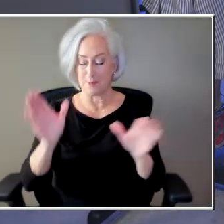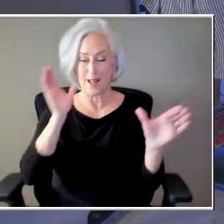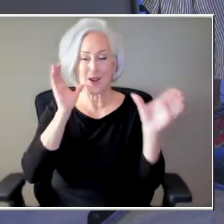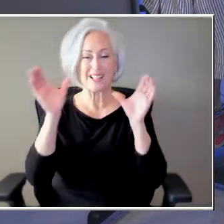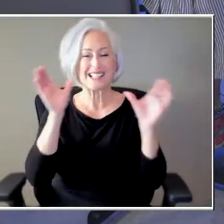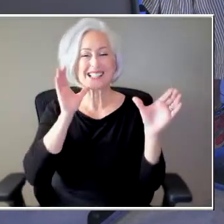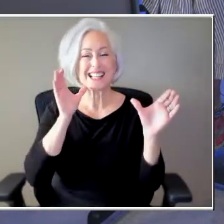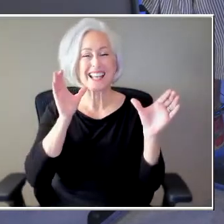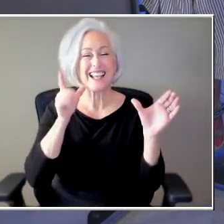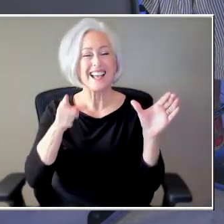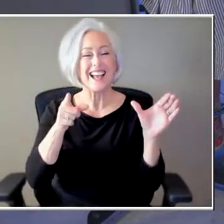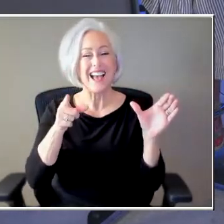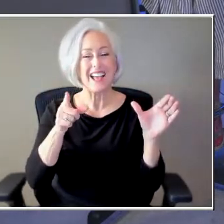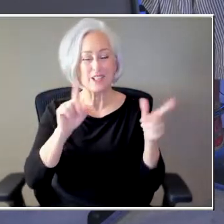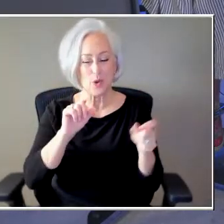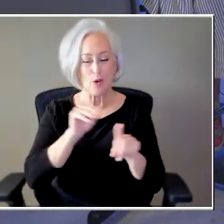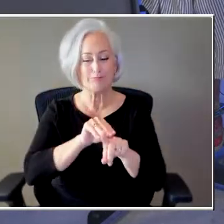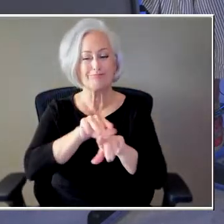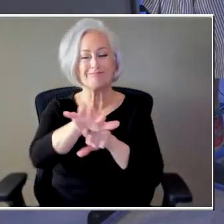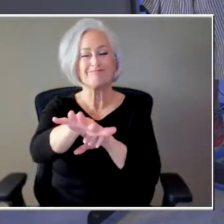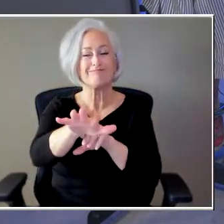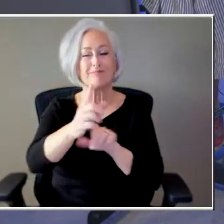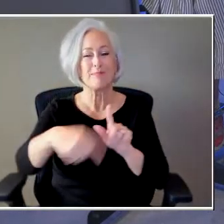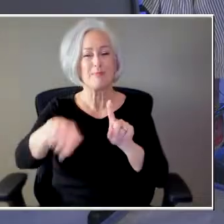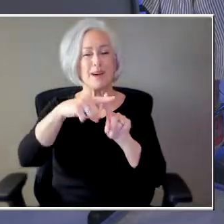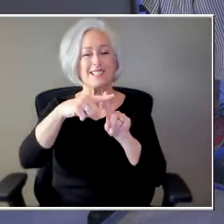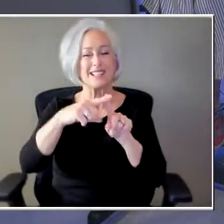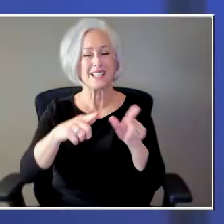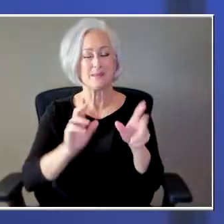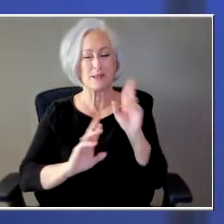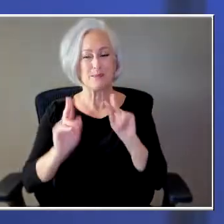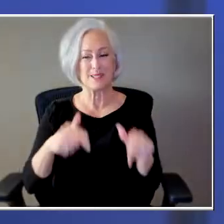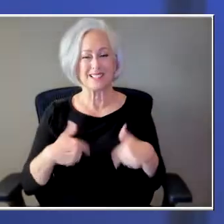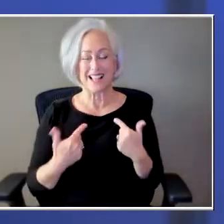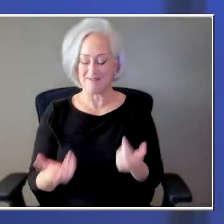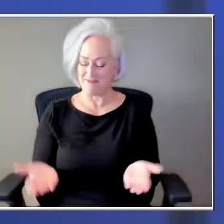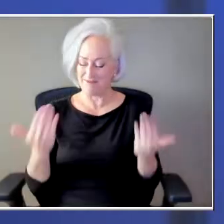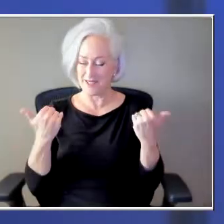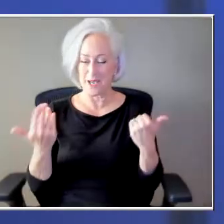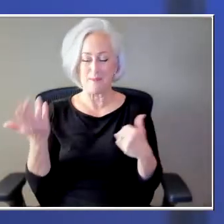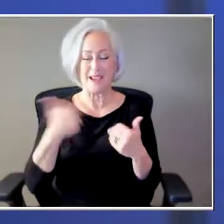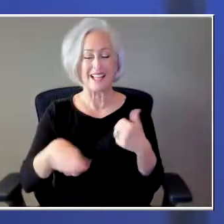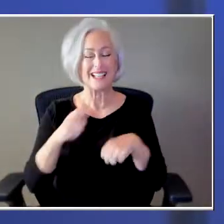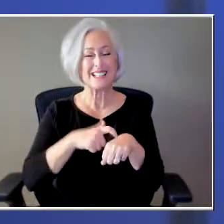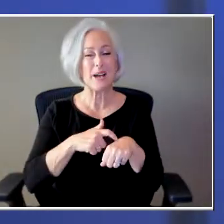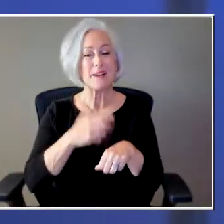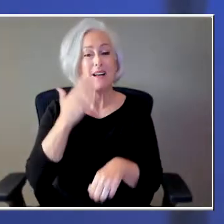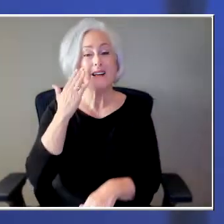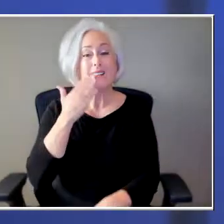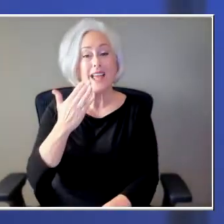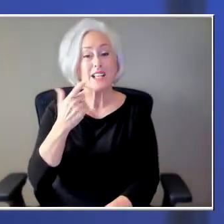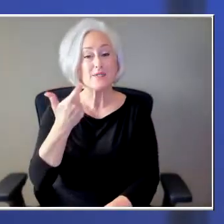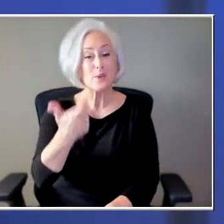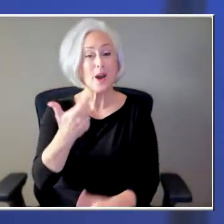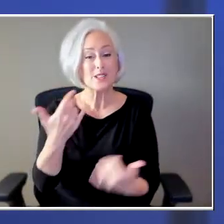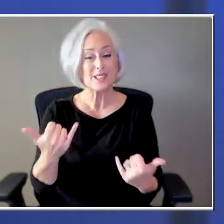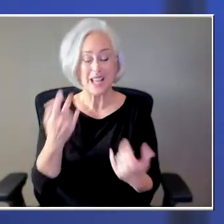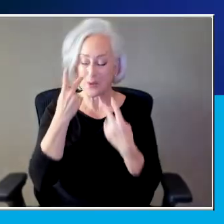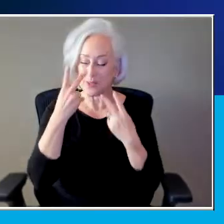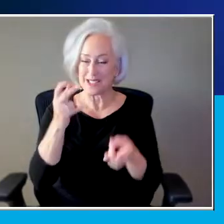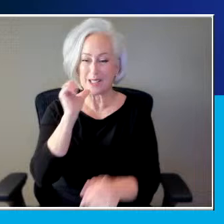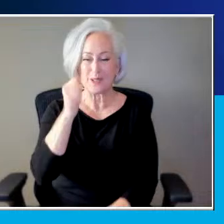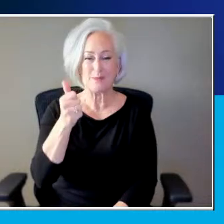thank you. Thank you. Come back anytime. Yes, thank you both. You. Thanks to all of our viewers for watching us today. We'll see you back here tomorrow. Have a great